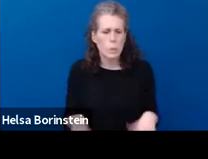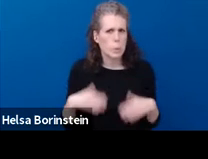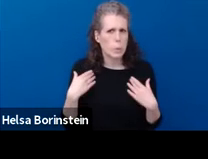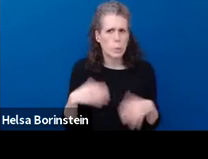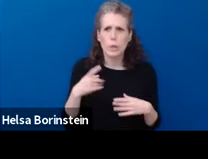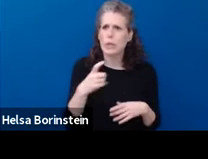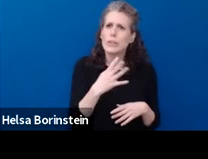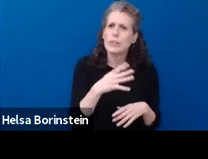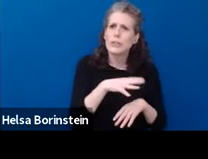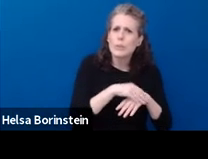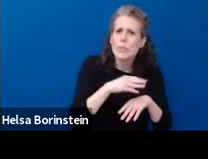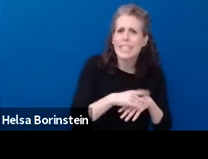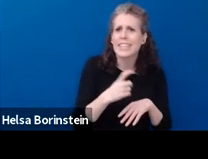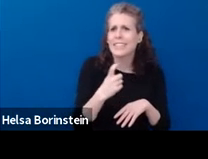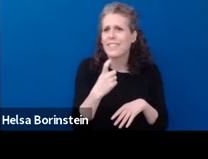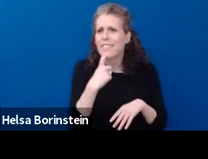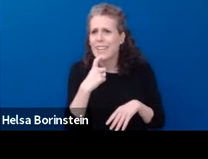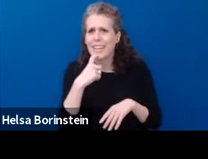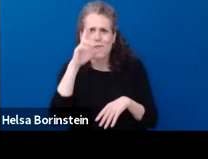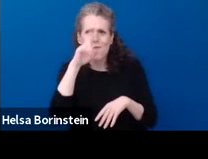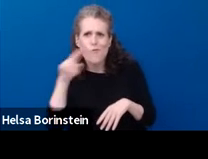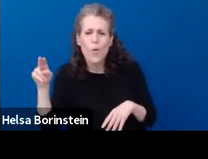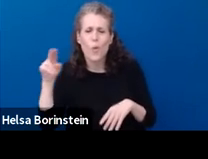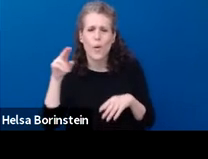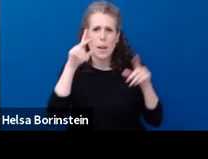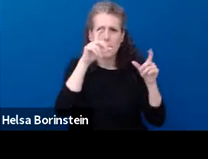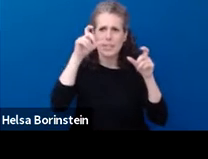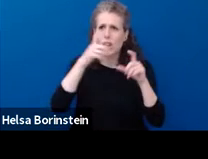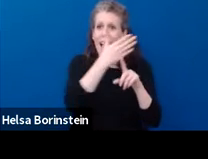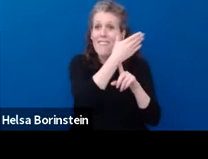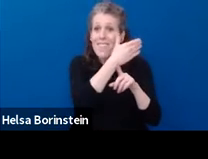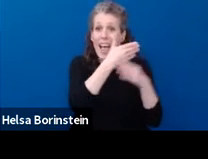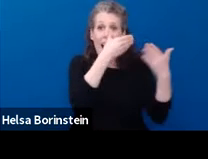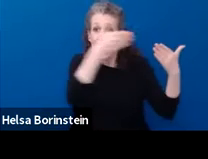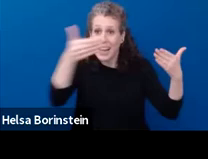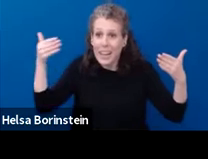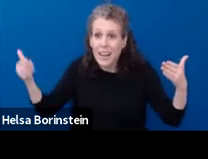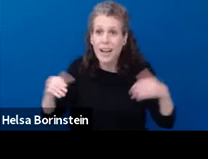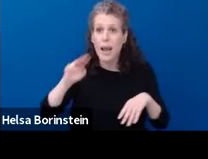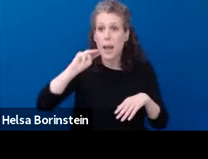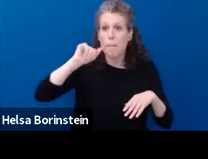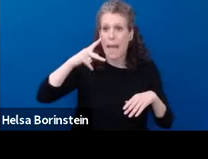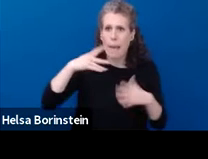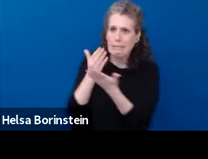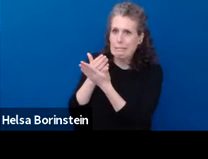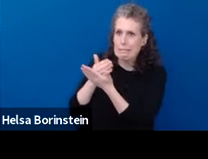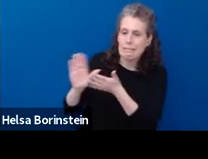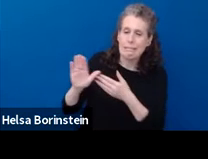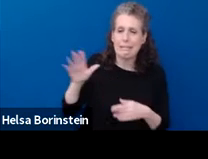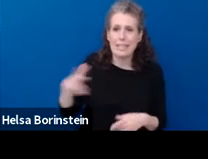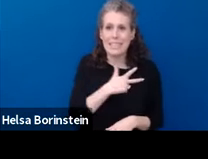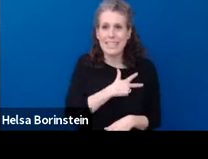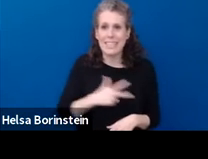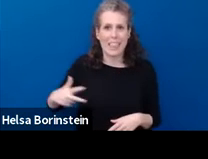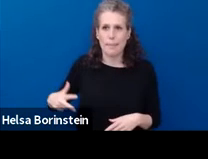Sweden, Finland, and Norway in flags or maps or anything without Denmark. Everything is, when